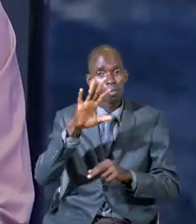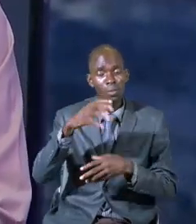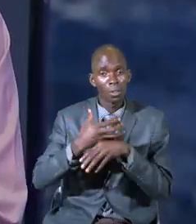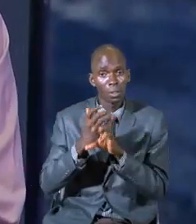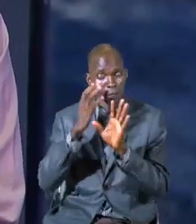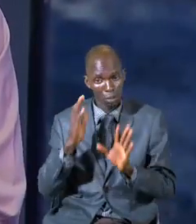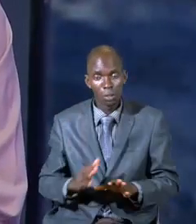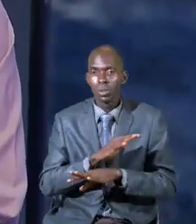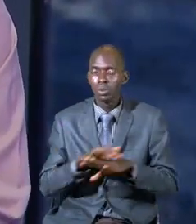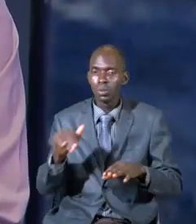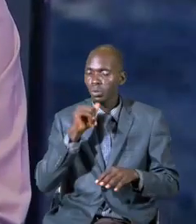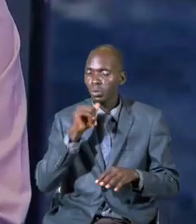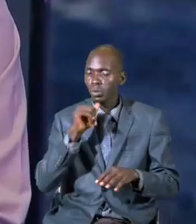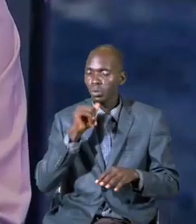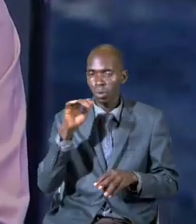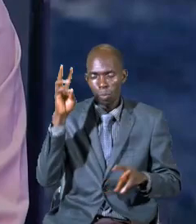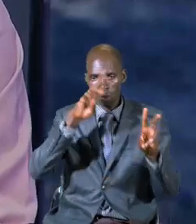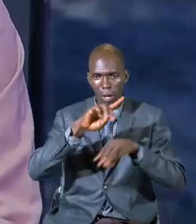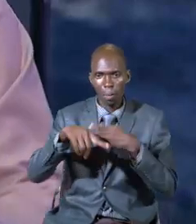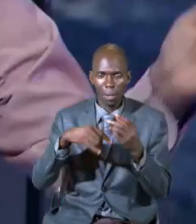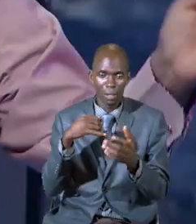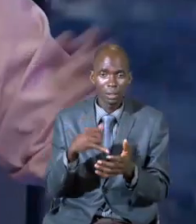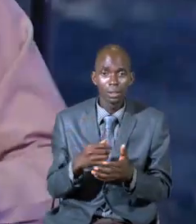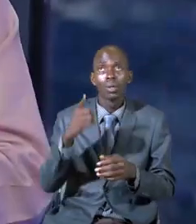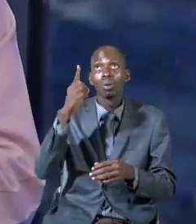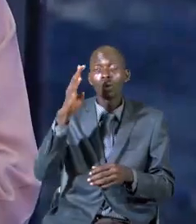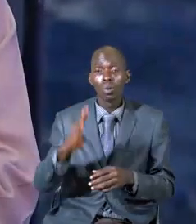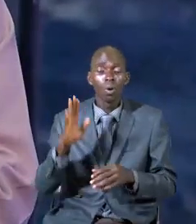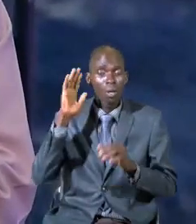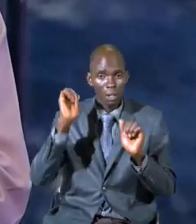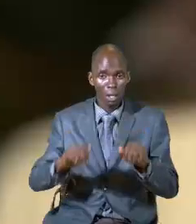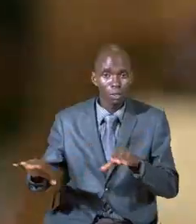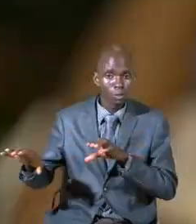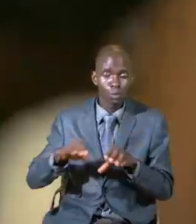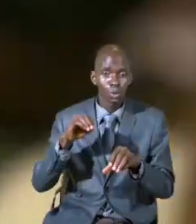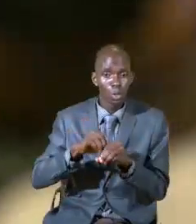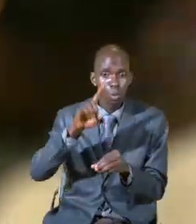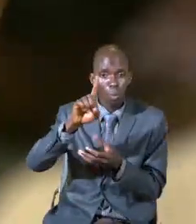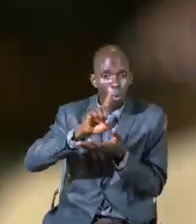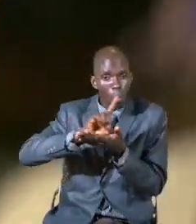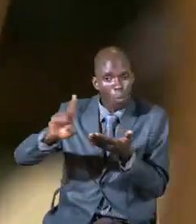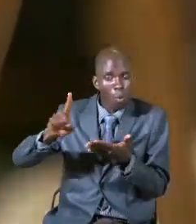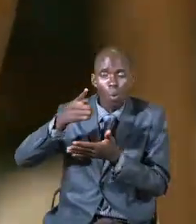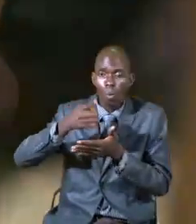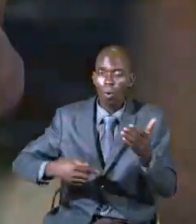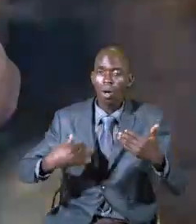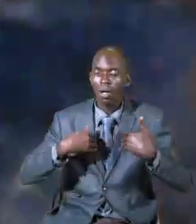in 1 week what has not been done in 10 years.